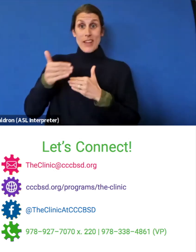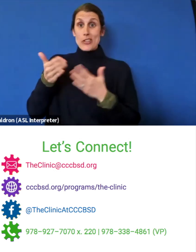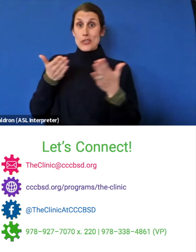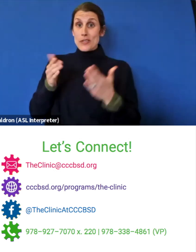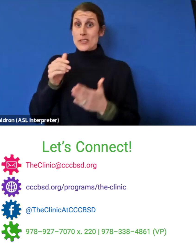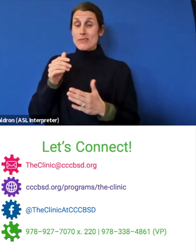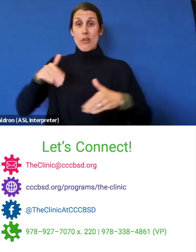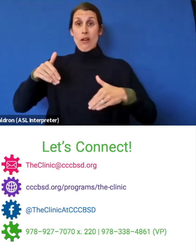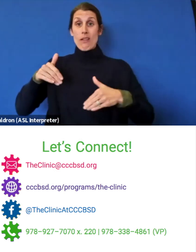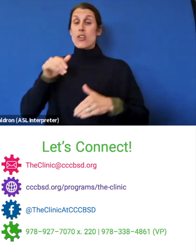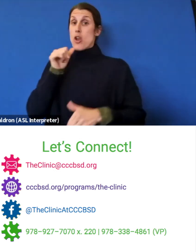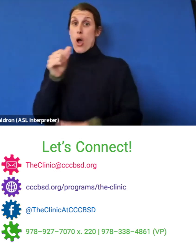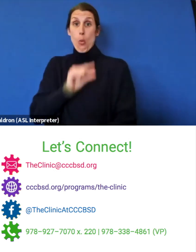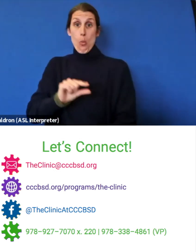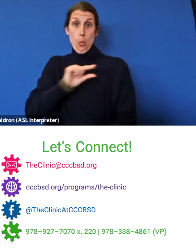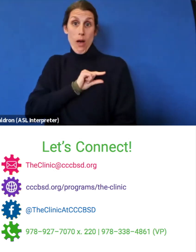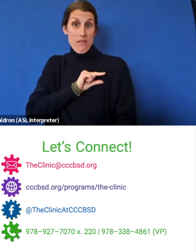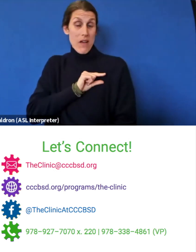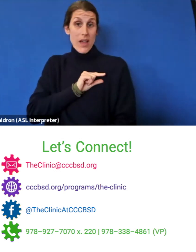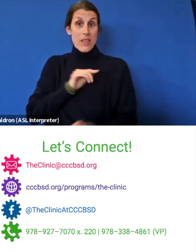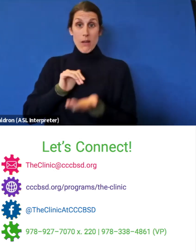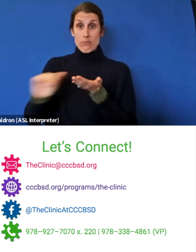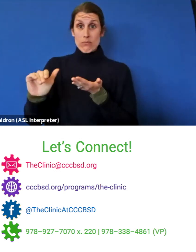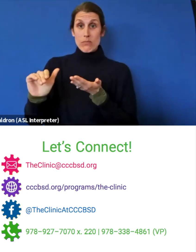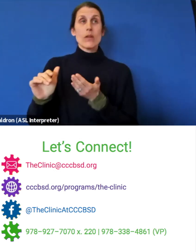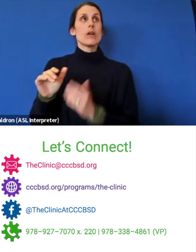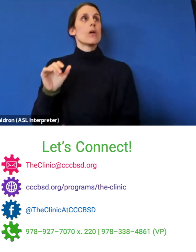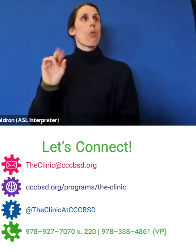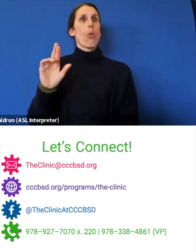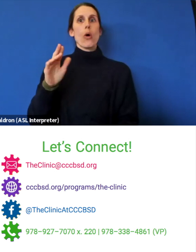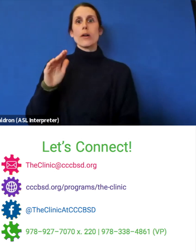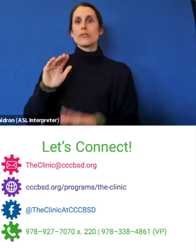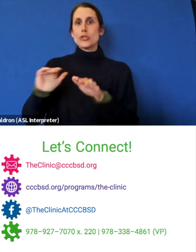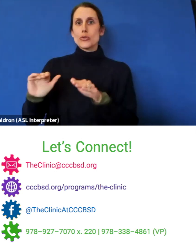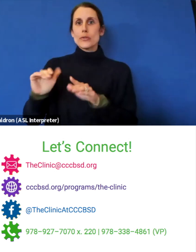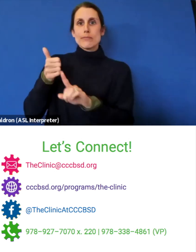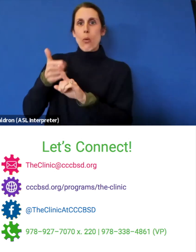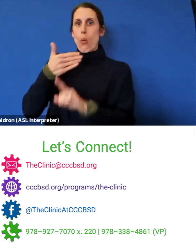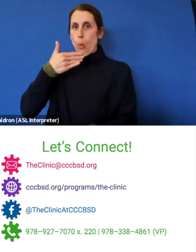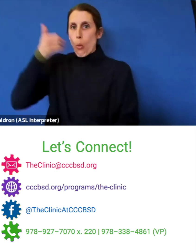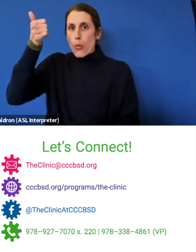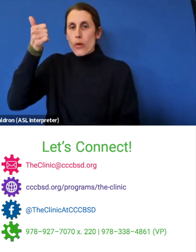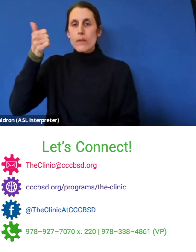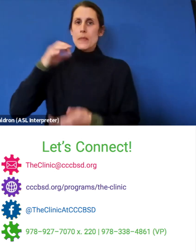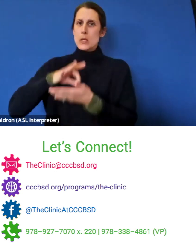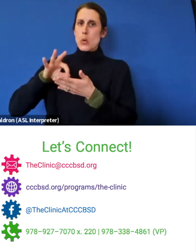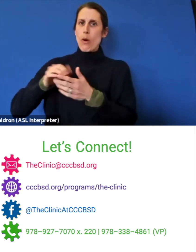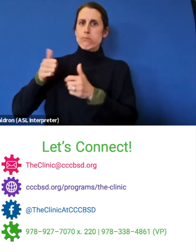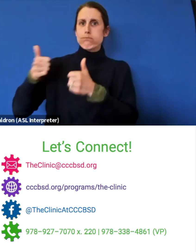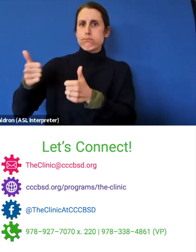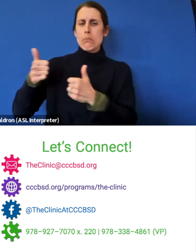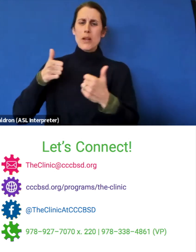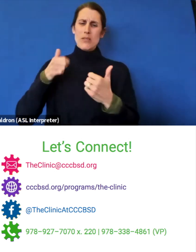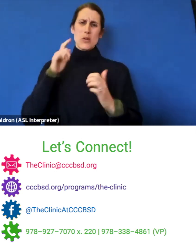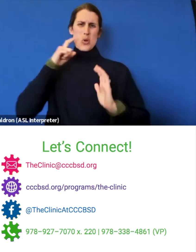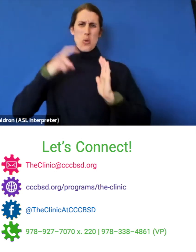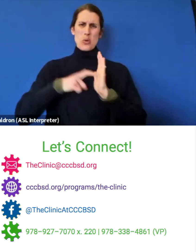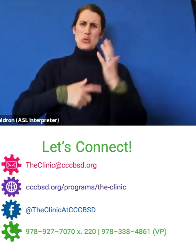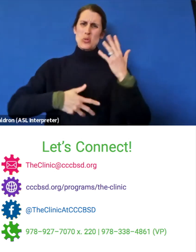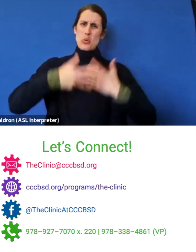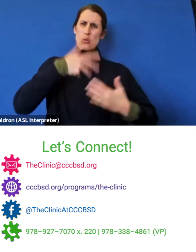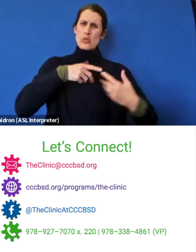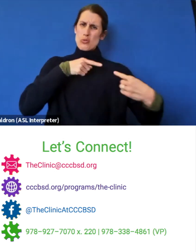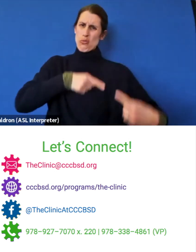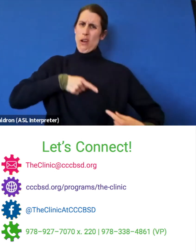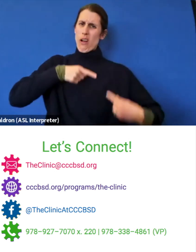school, or children who were older who were scoring really well on those but struggling socially. And thinking, what